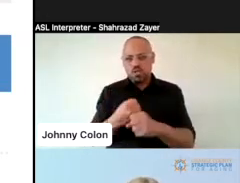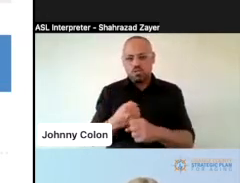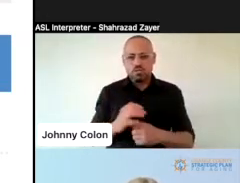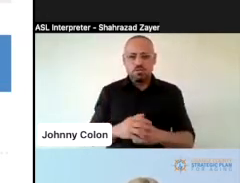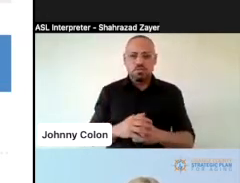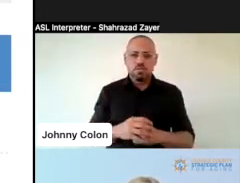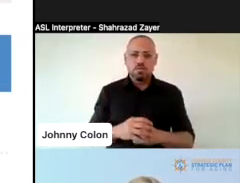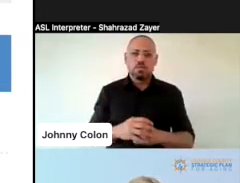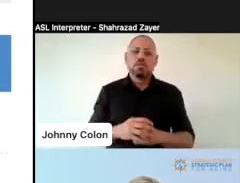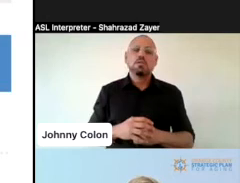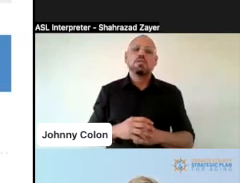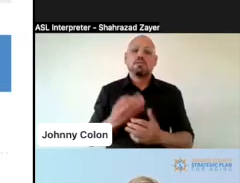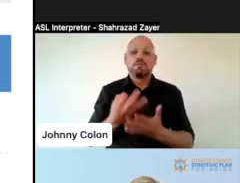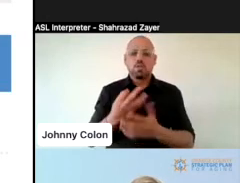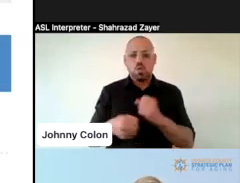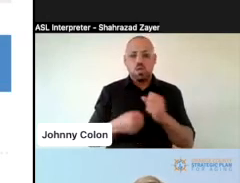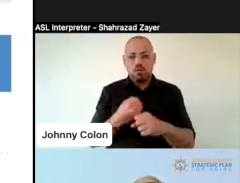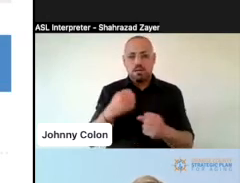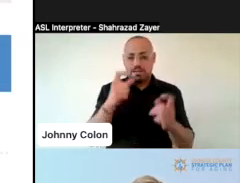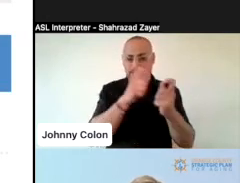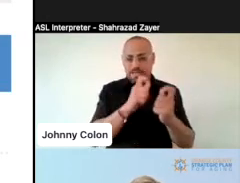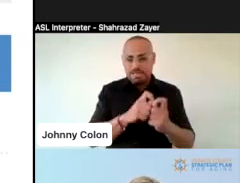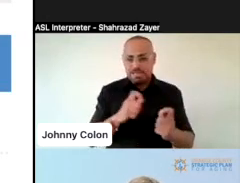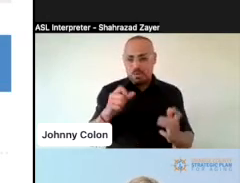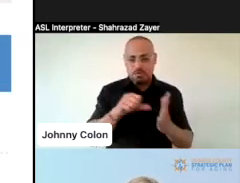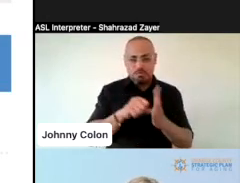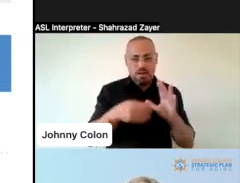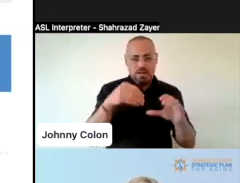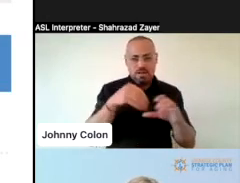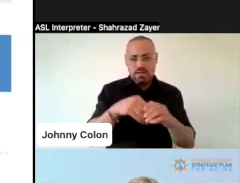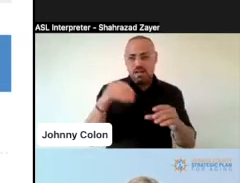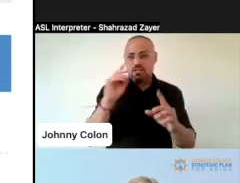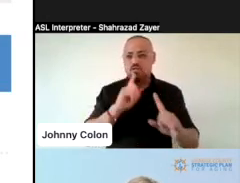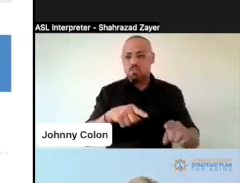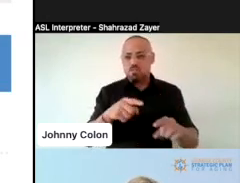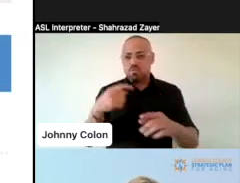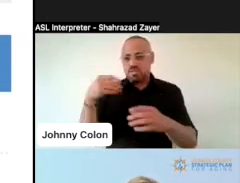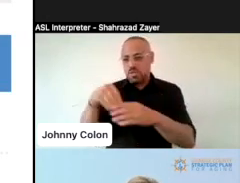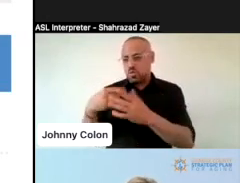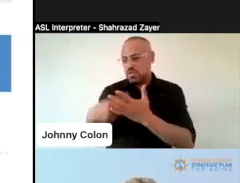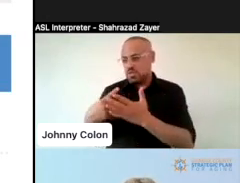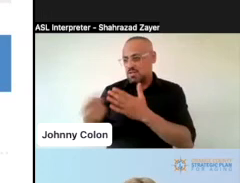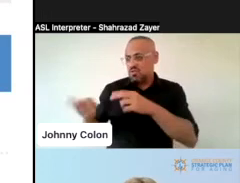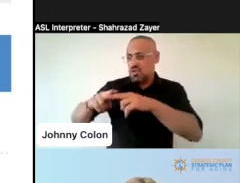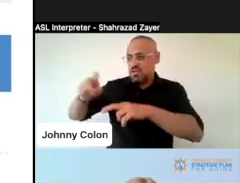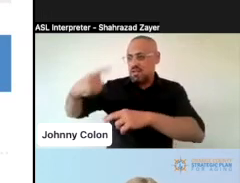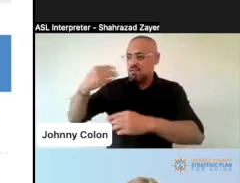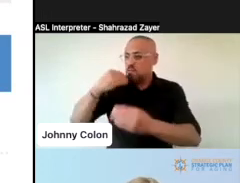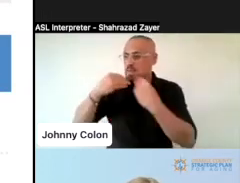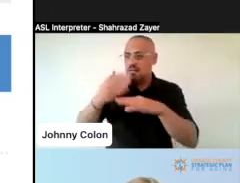are highlighted in the report, including a discussion on the increased need for meals, even